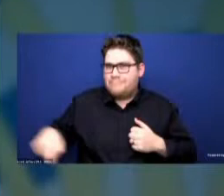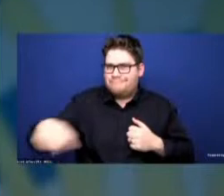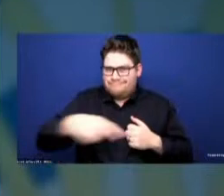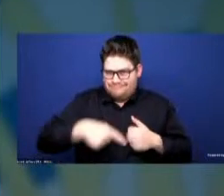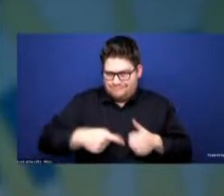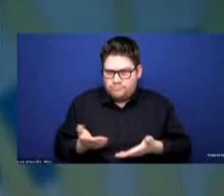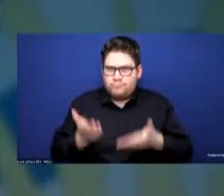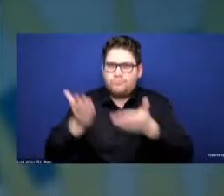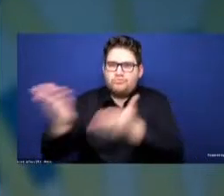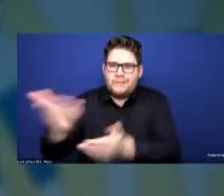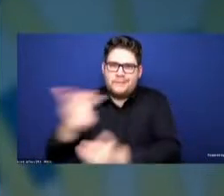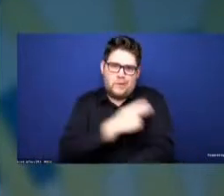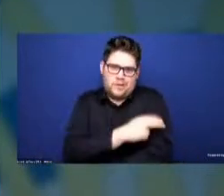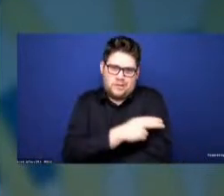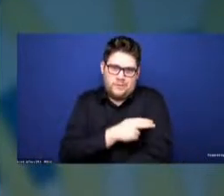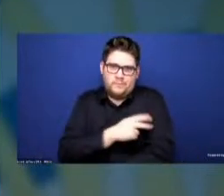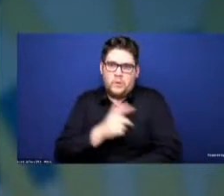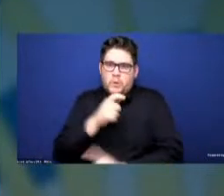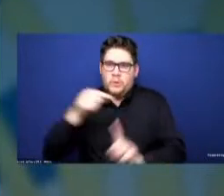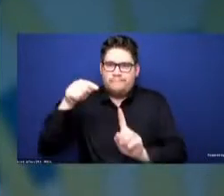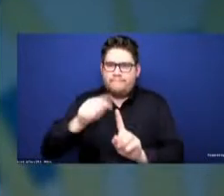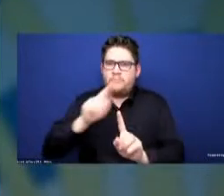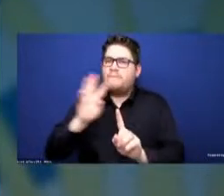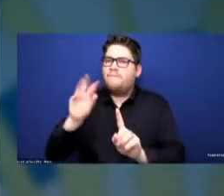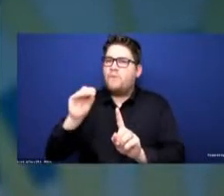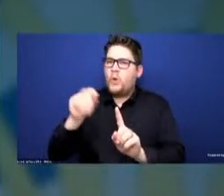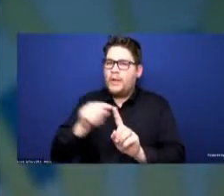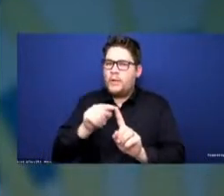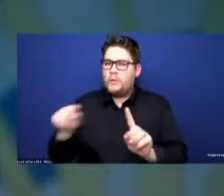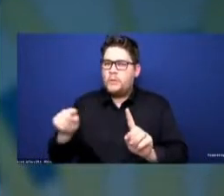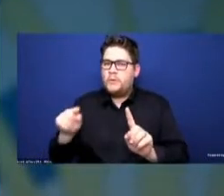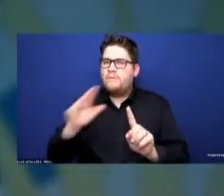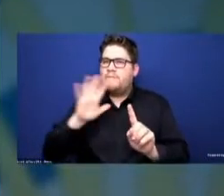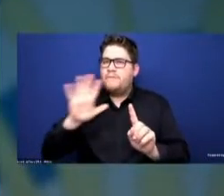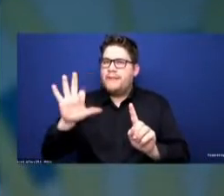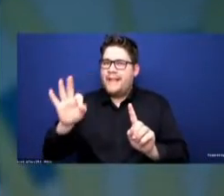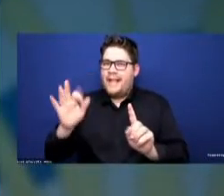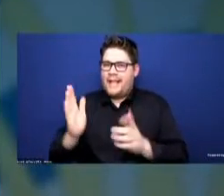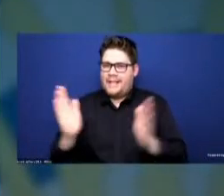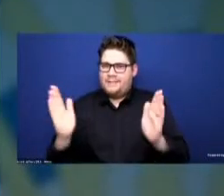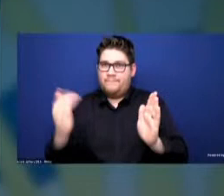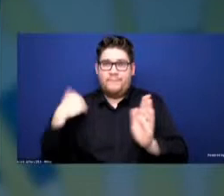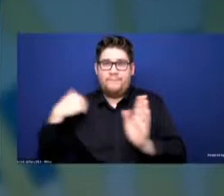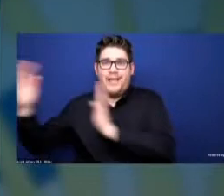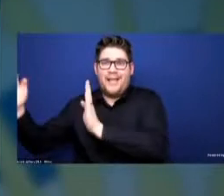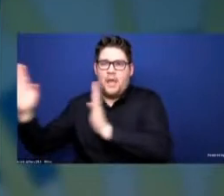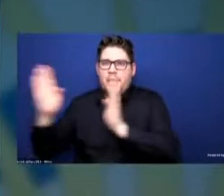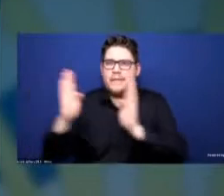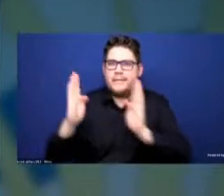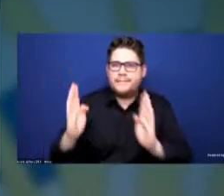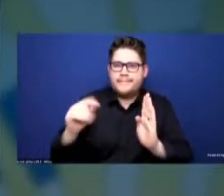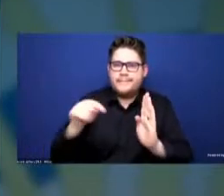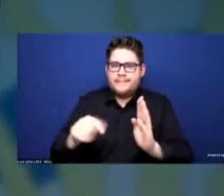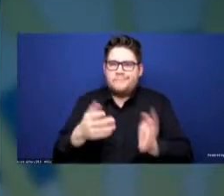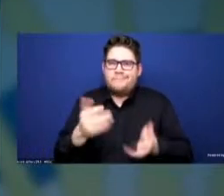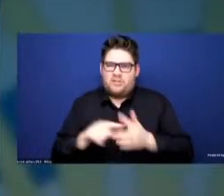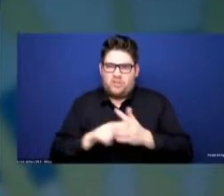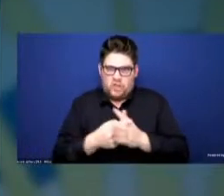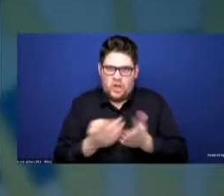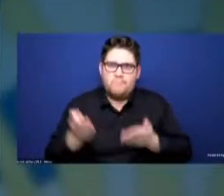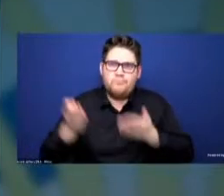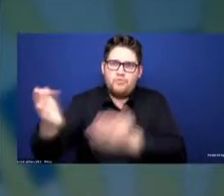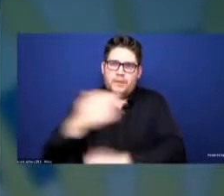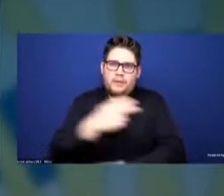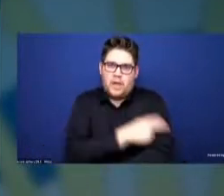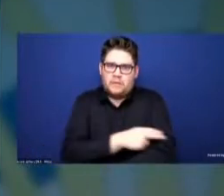up in hospital in the last few weeks, in particular since the end of March. We've